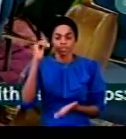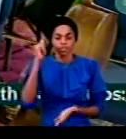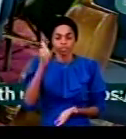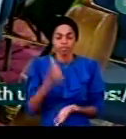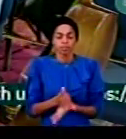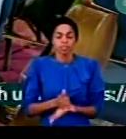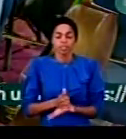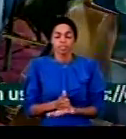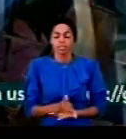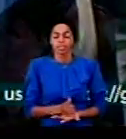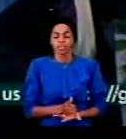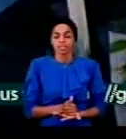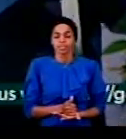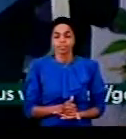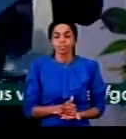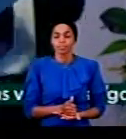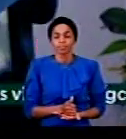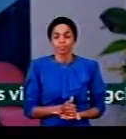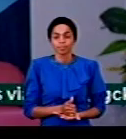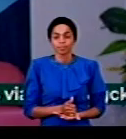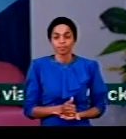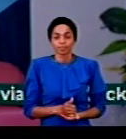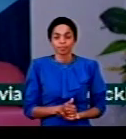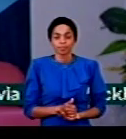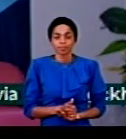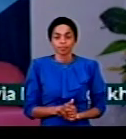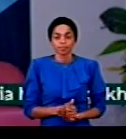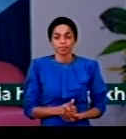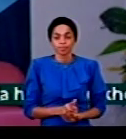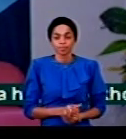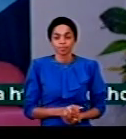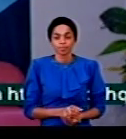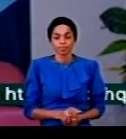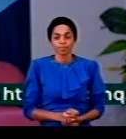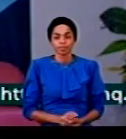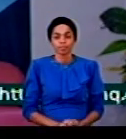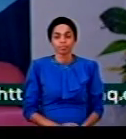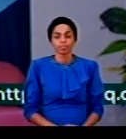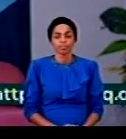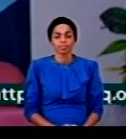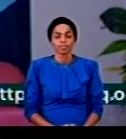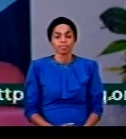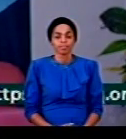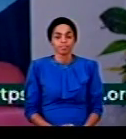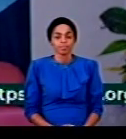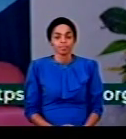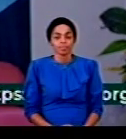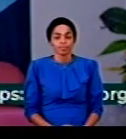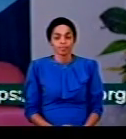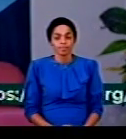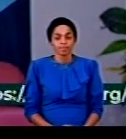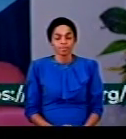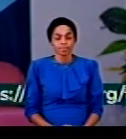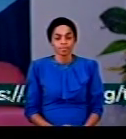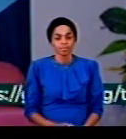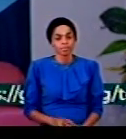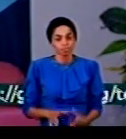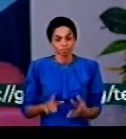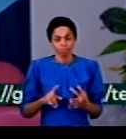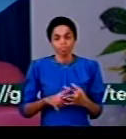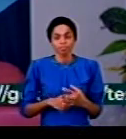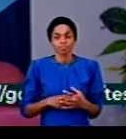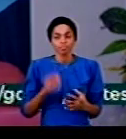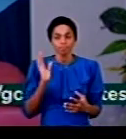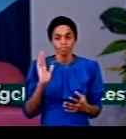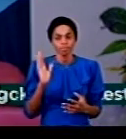Let's have some testimonies now. Let's have some testimony. The first person can be coming out. While they are coming out, be checking yourself. We have a lot of